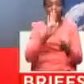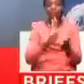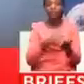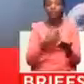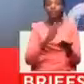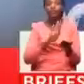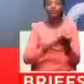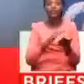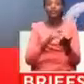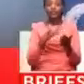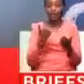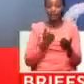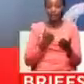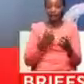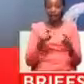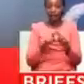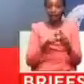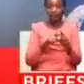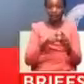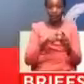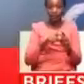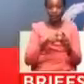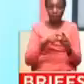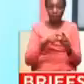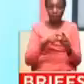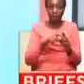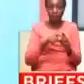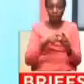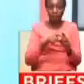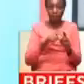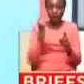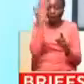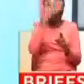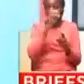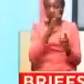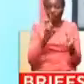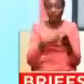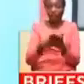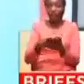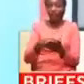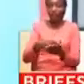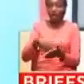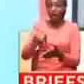is beautiful like Mami Wata. Oh, wow. So Rosen Dirangu here says,